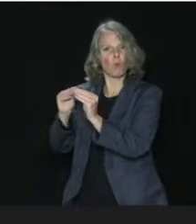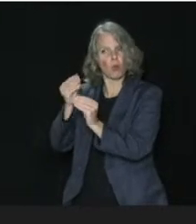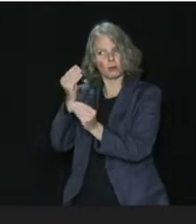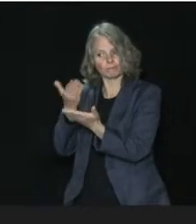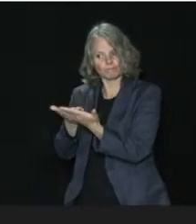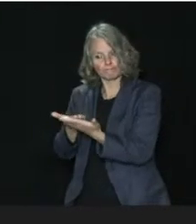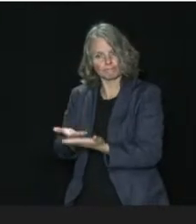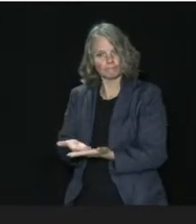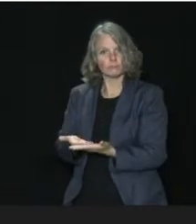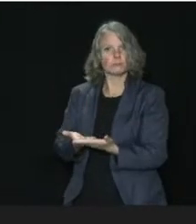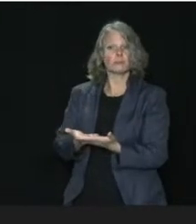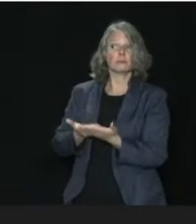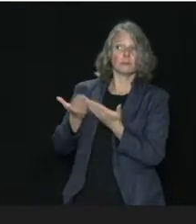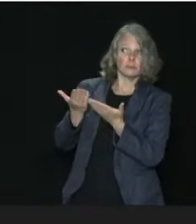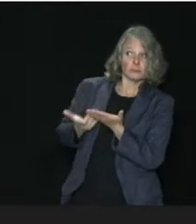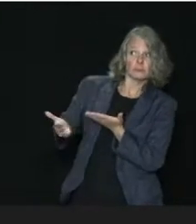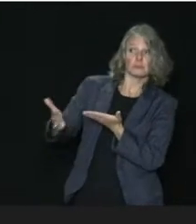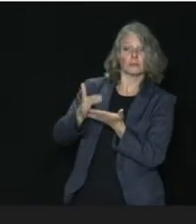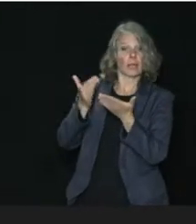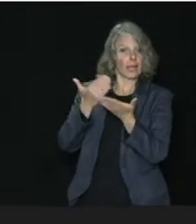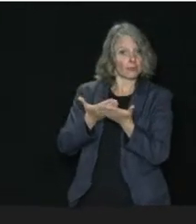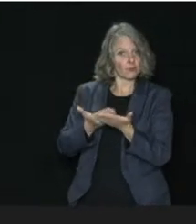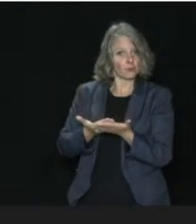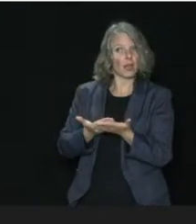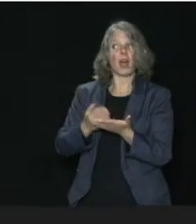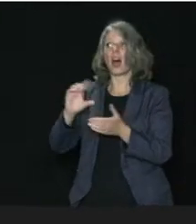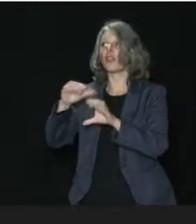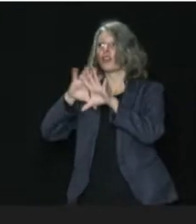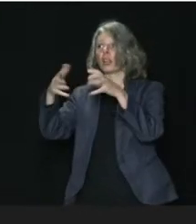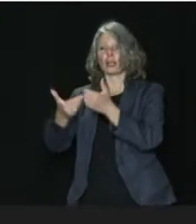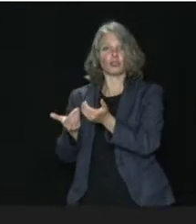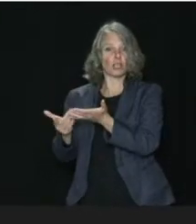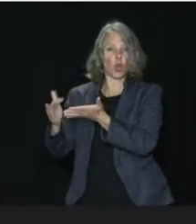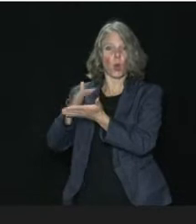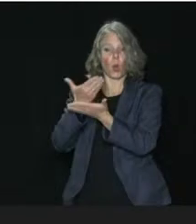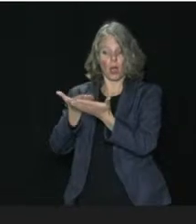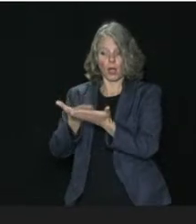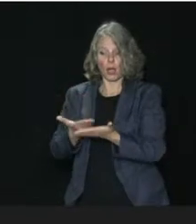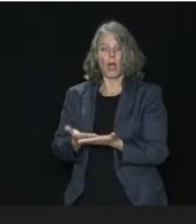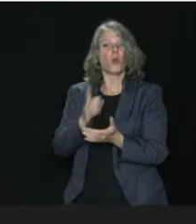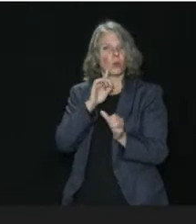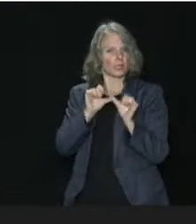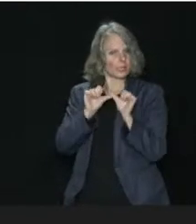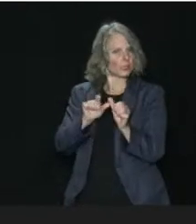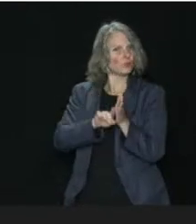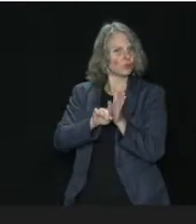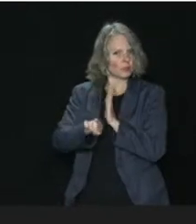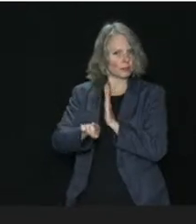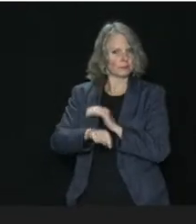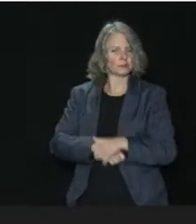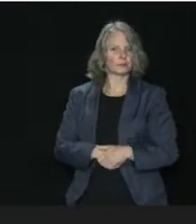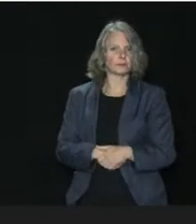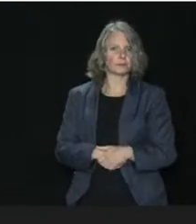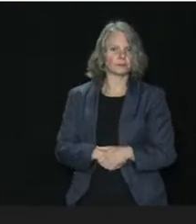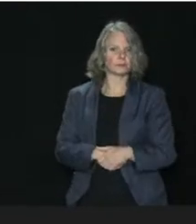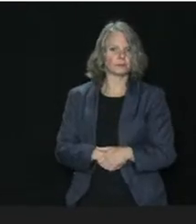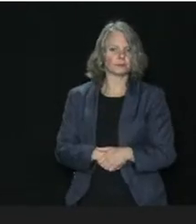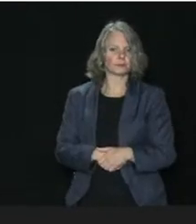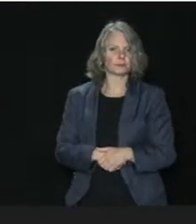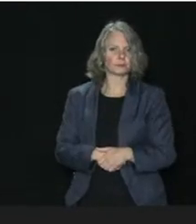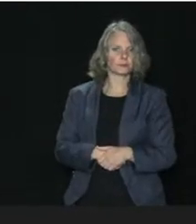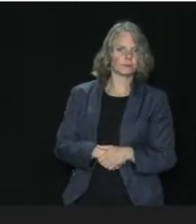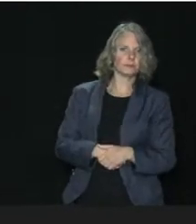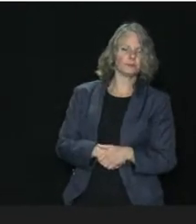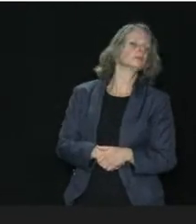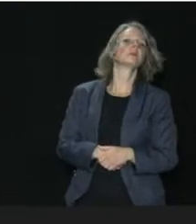evidence, and other along with other countries, we're working on the file. Thank you. For a few more questions, I know we're running a bit short on